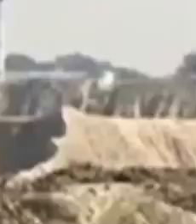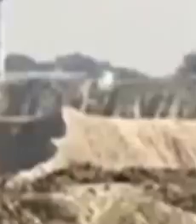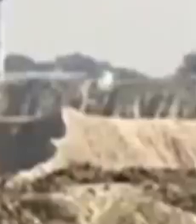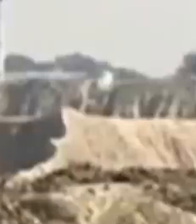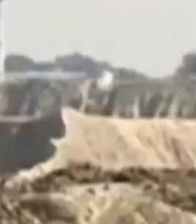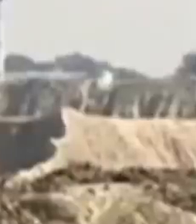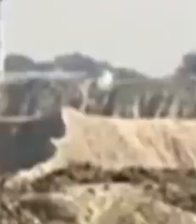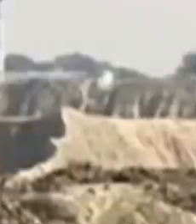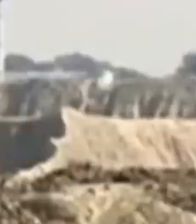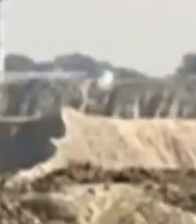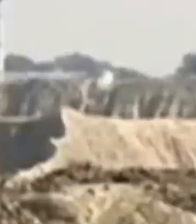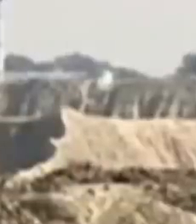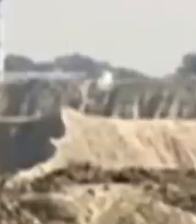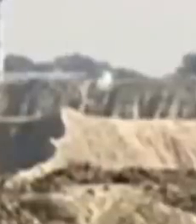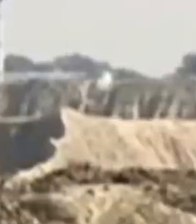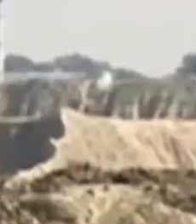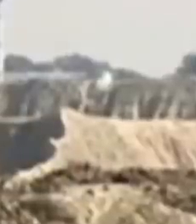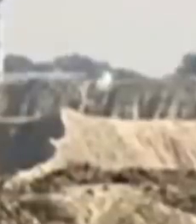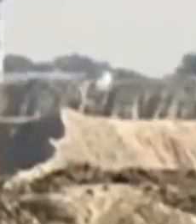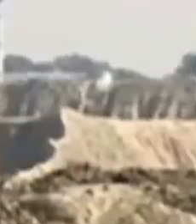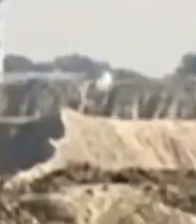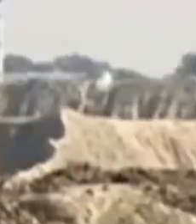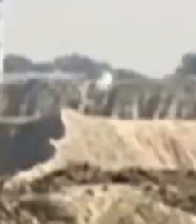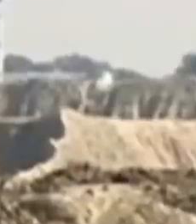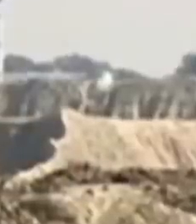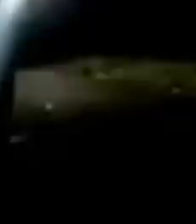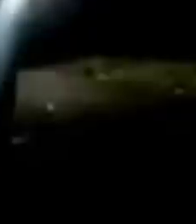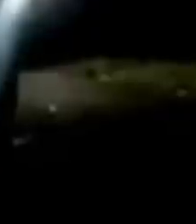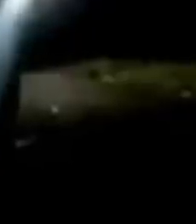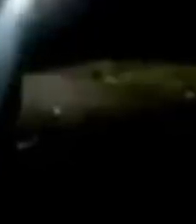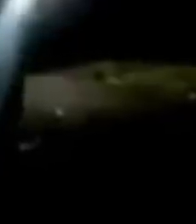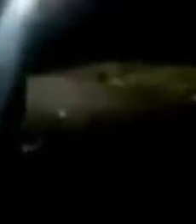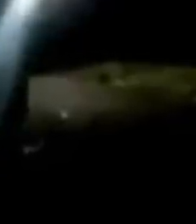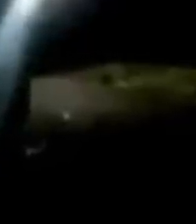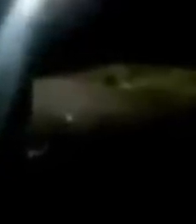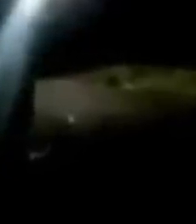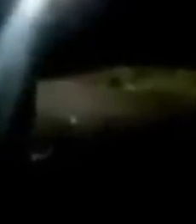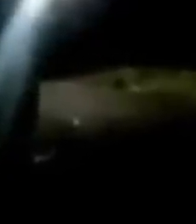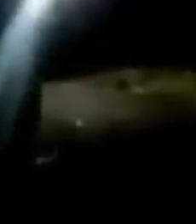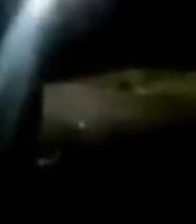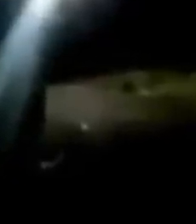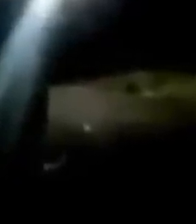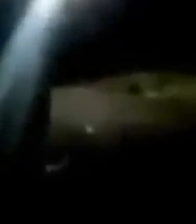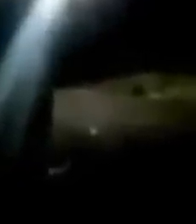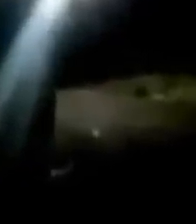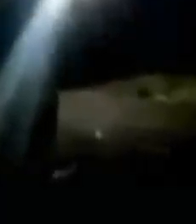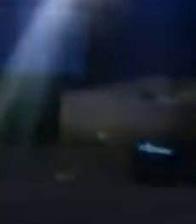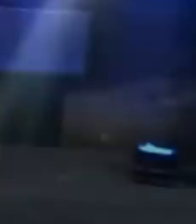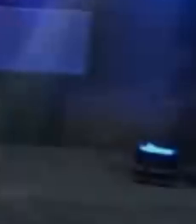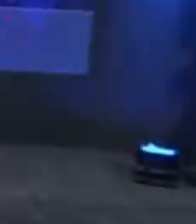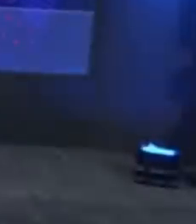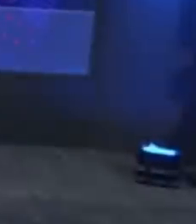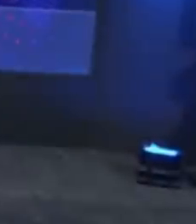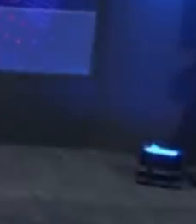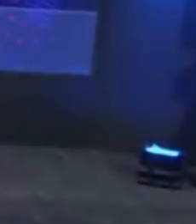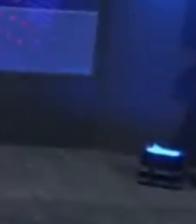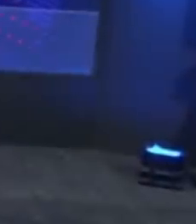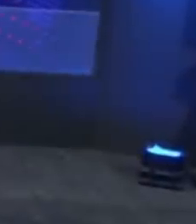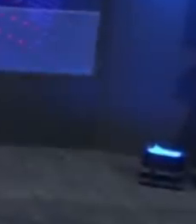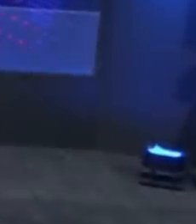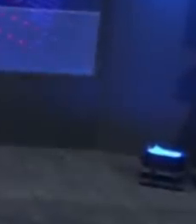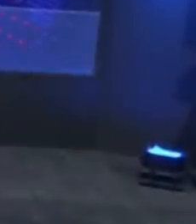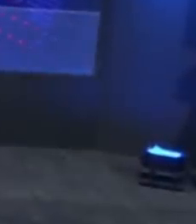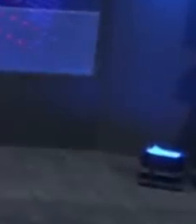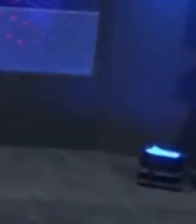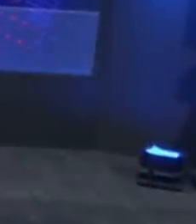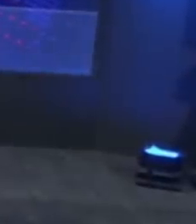areas, while you've had certain mining companies that have closed over the years, some of these holes that have been dug